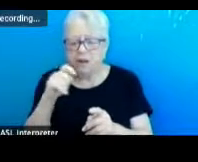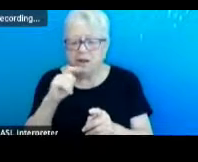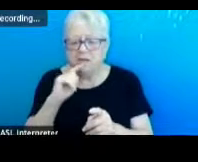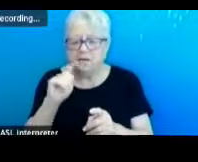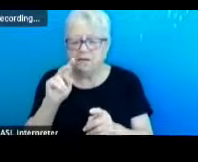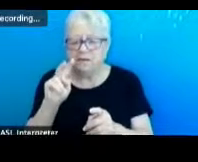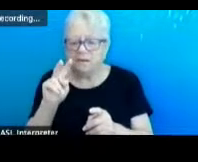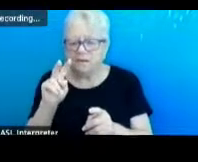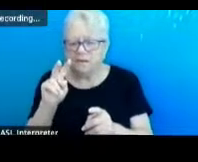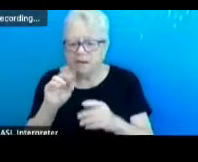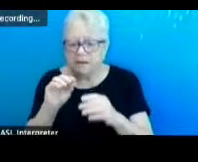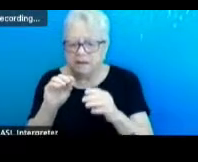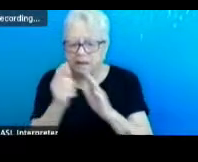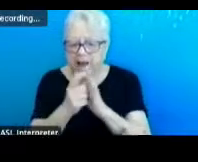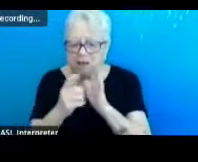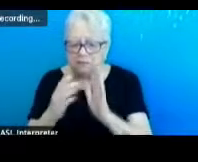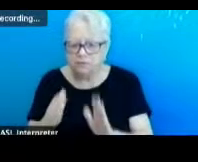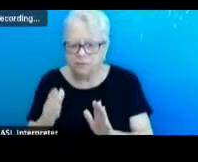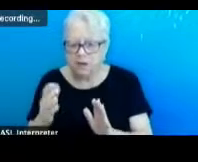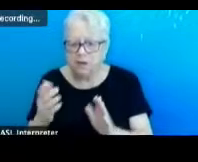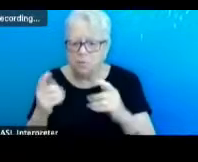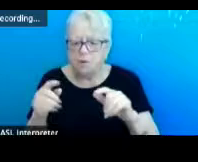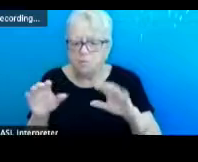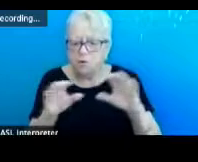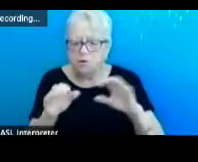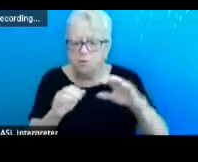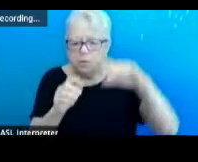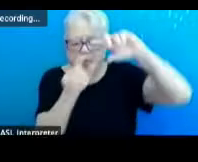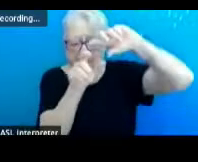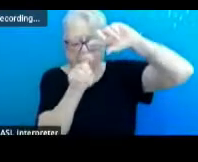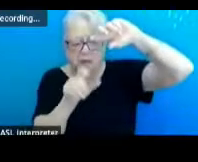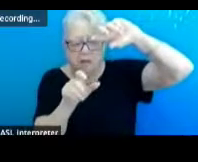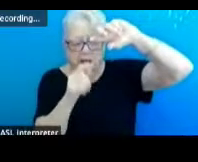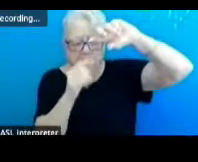we're having our line drawing. It's a little difficult to